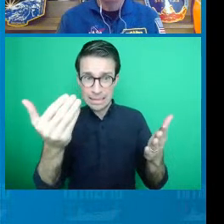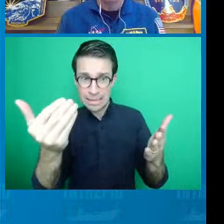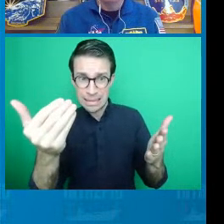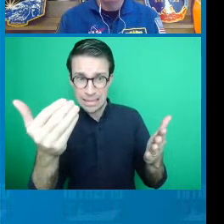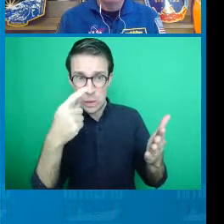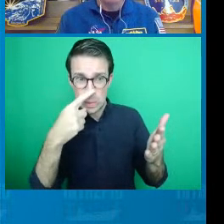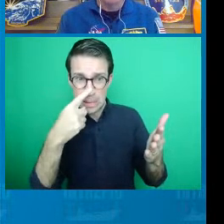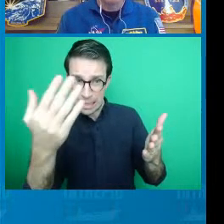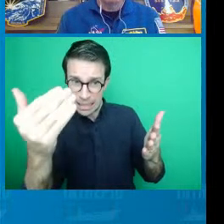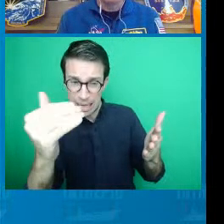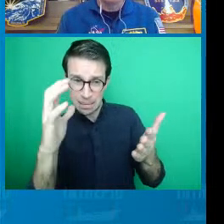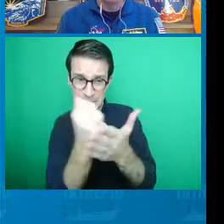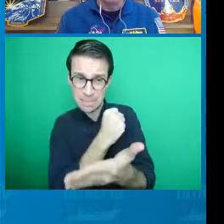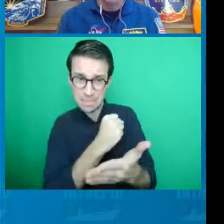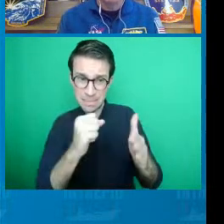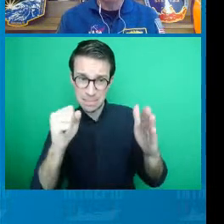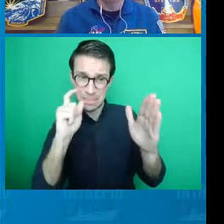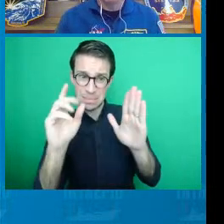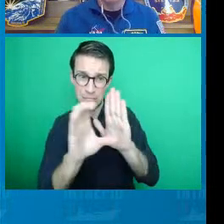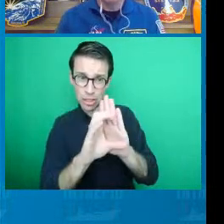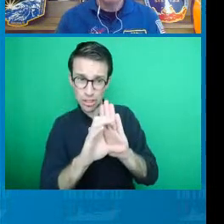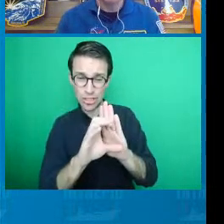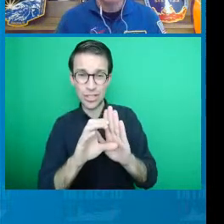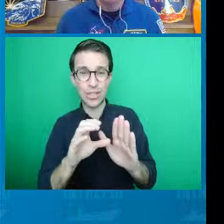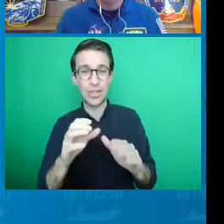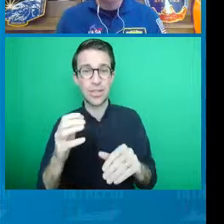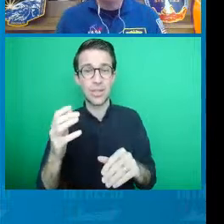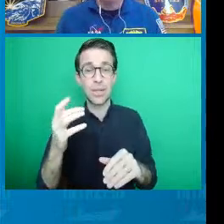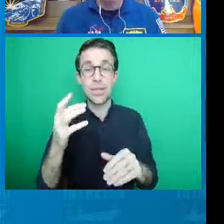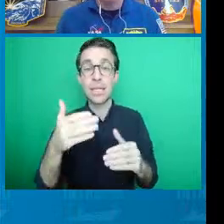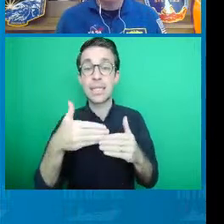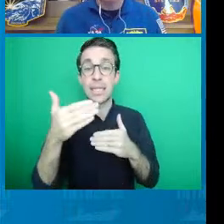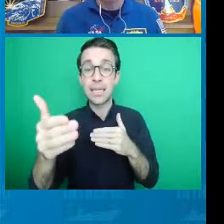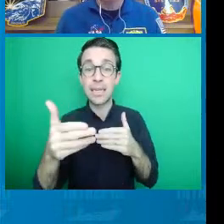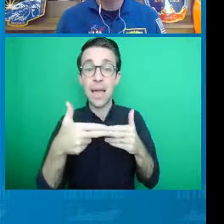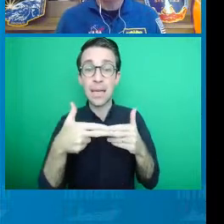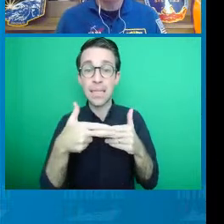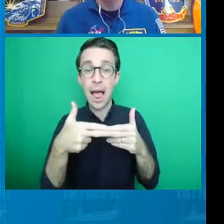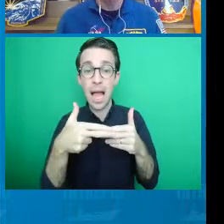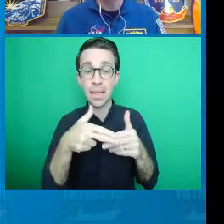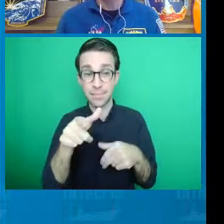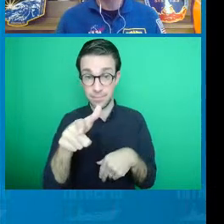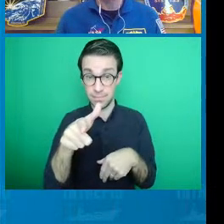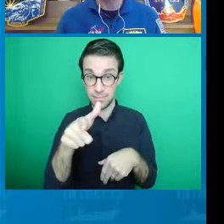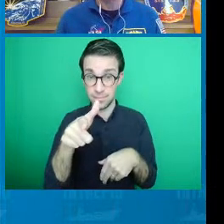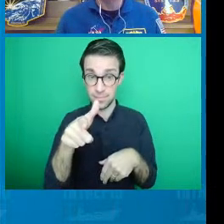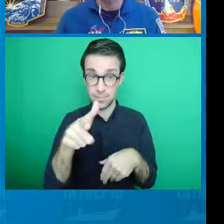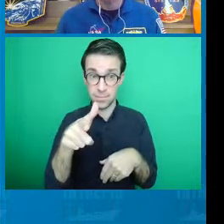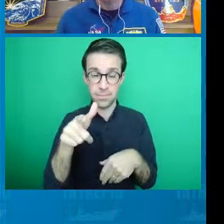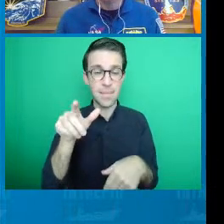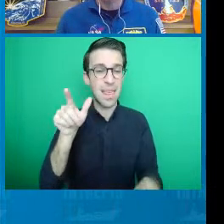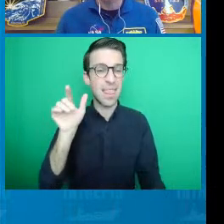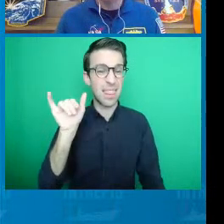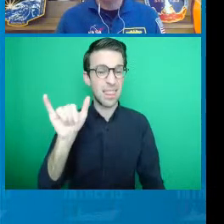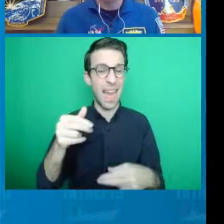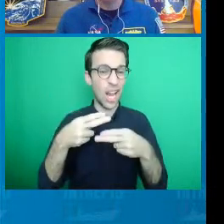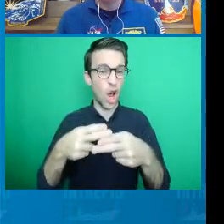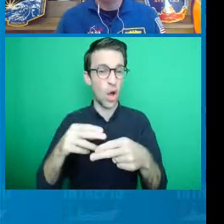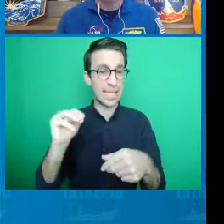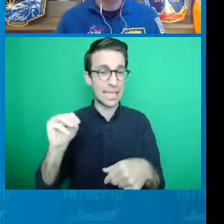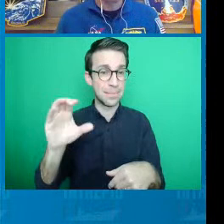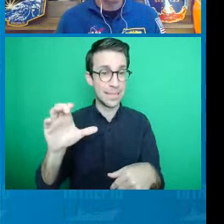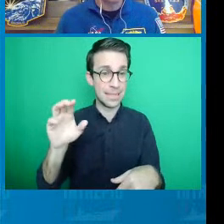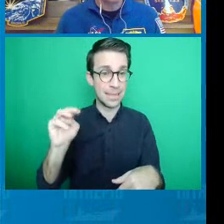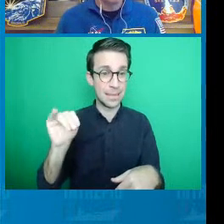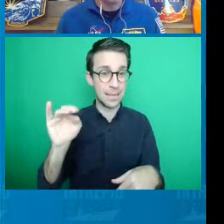out and be a part of the picture. Because on the next slide, because what you see in mission control, you see the one